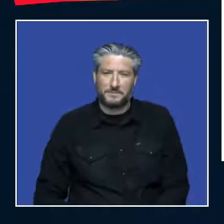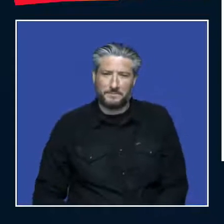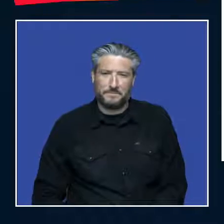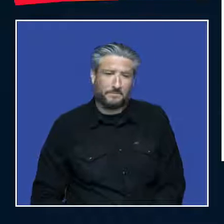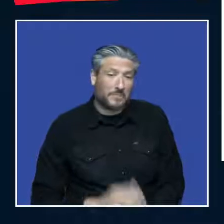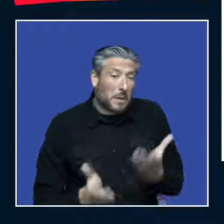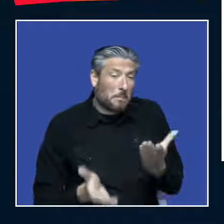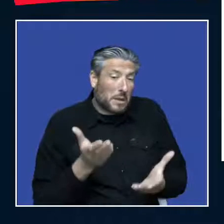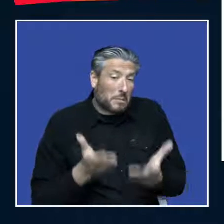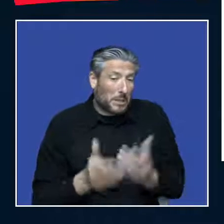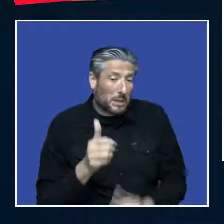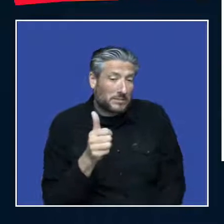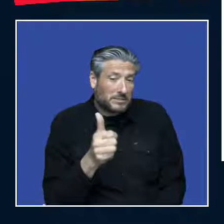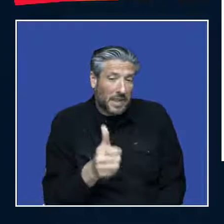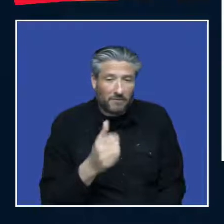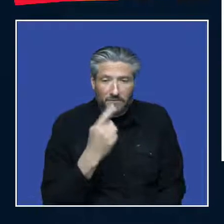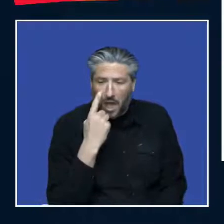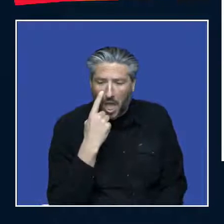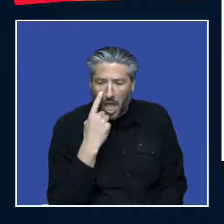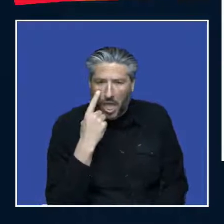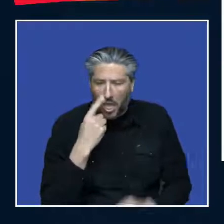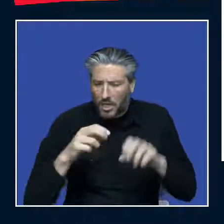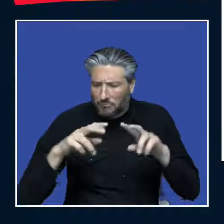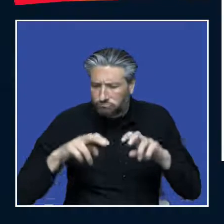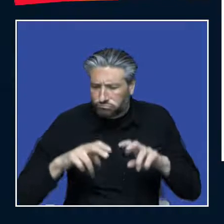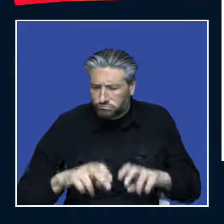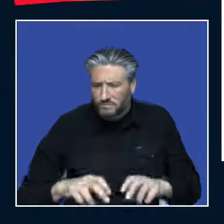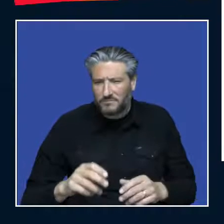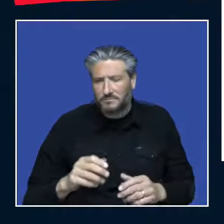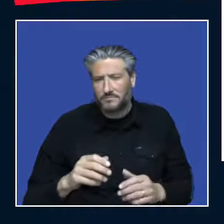a bit in the size here later on.